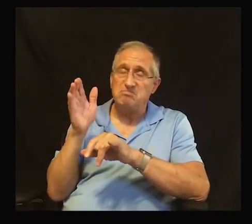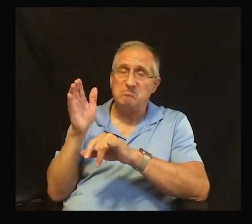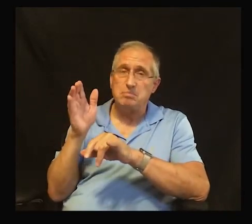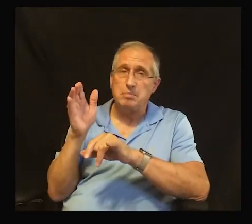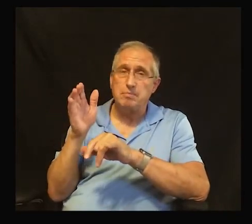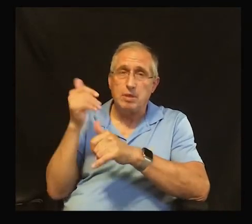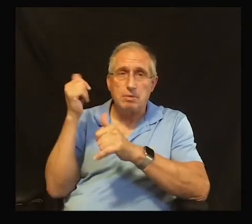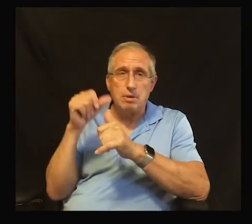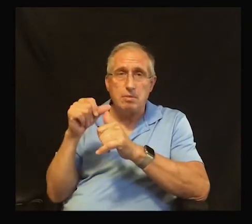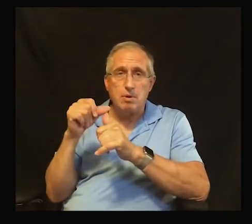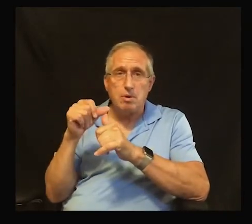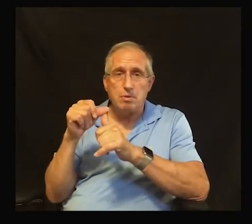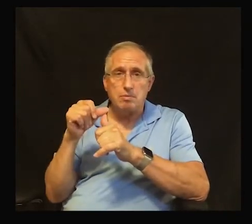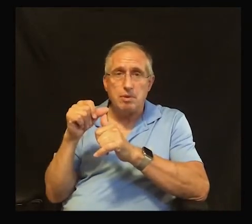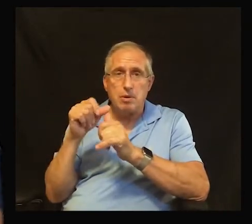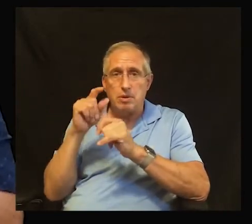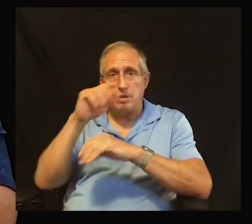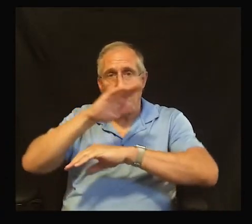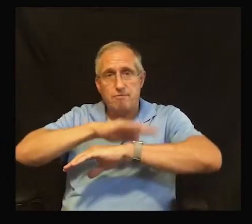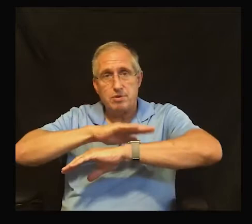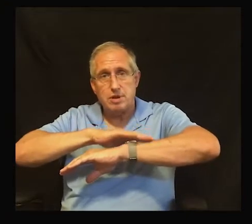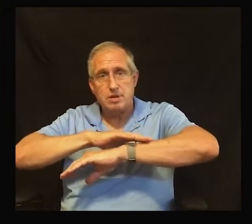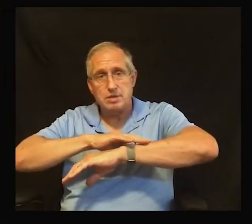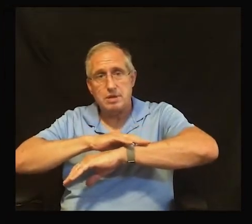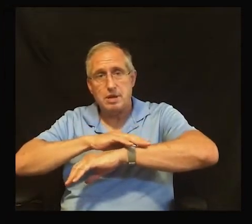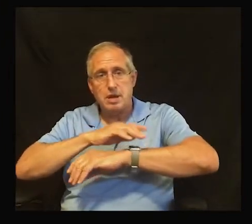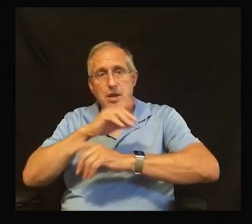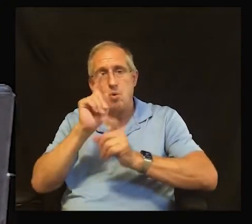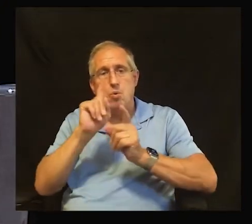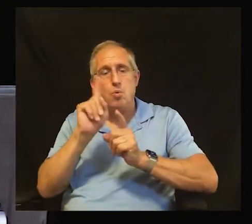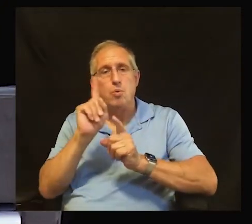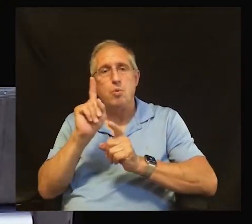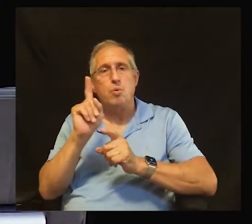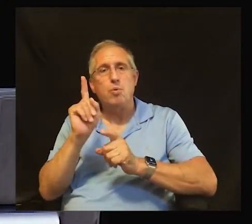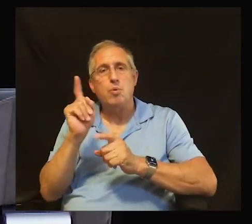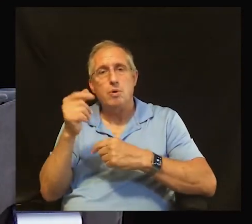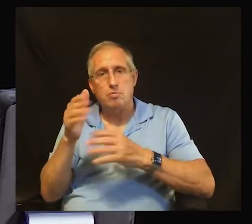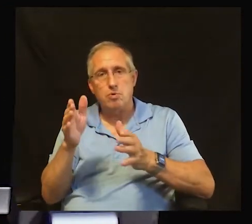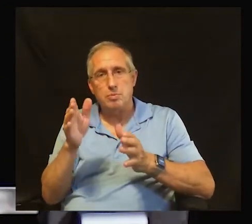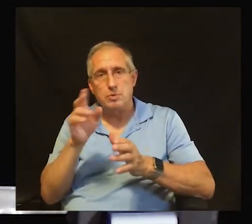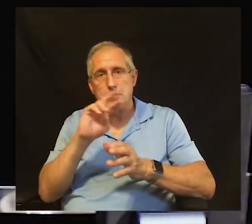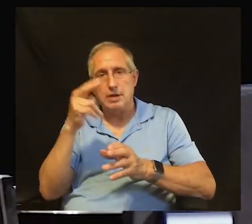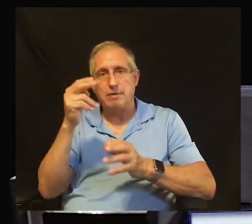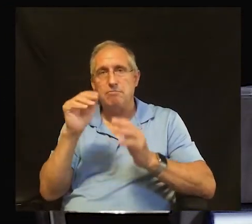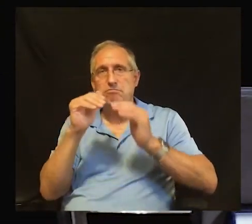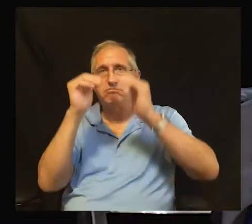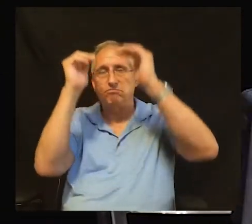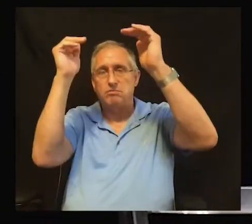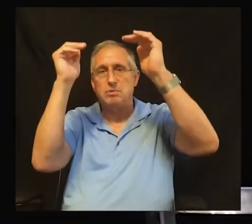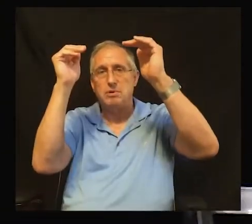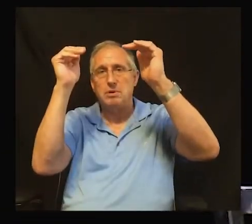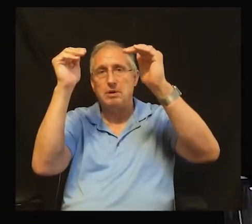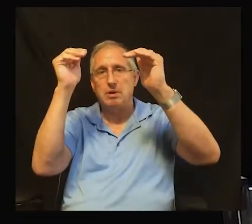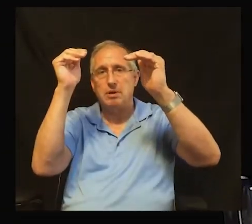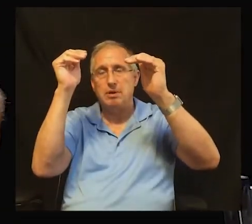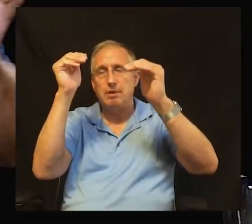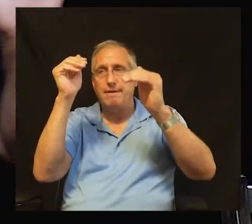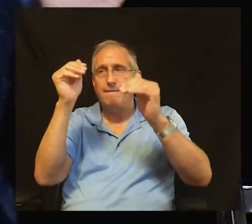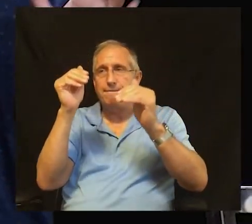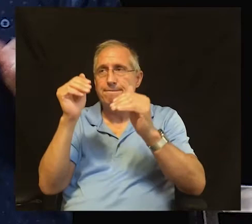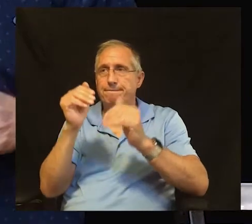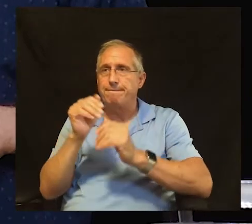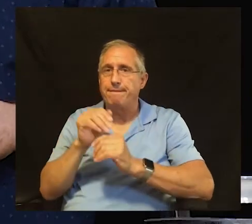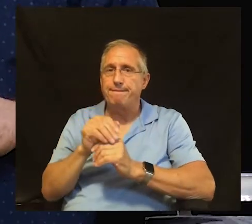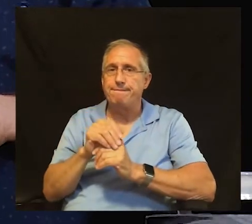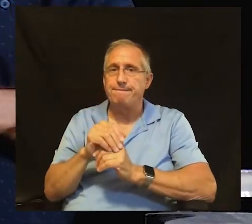her? I remember I checked in at the front desk, and they told me what room she was, and I went up the second floor and got out of the elevator. I'll never forget my